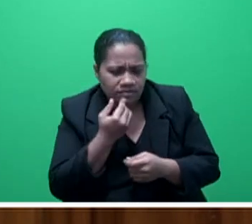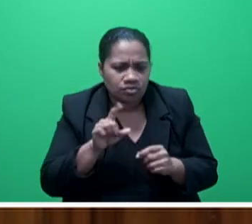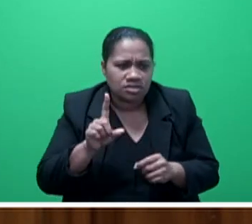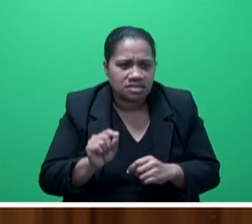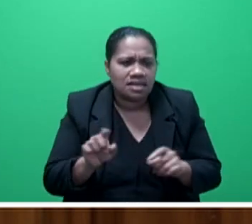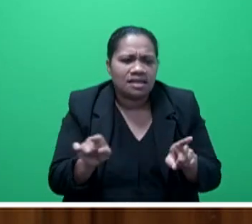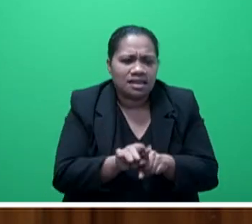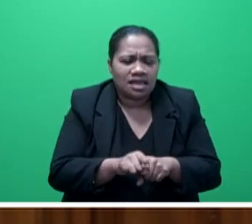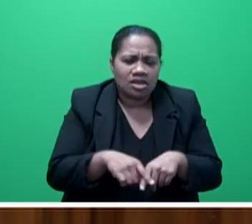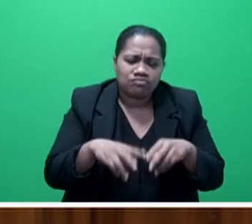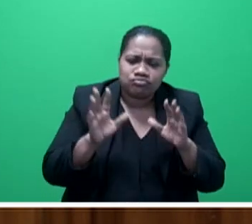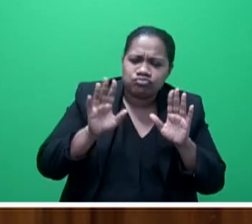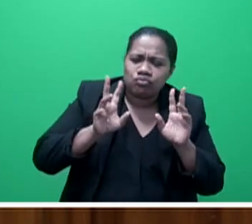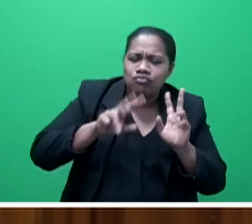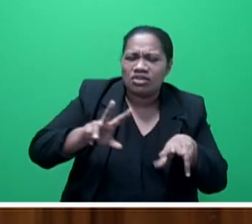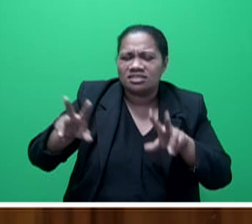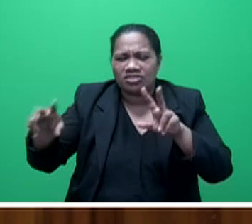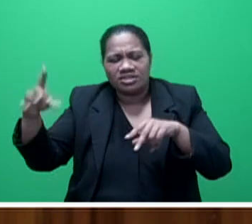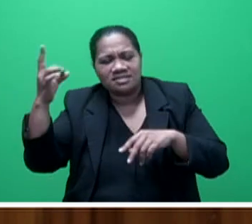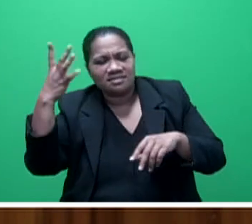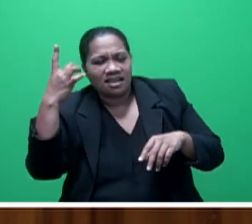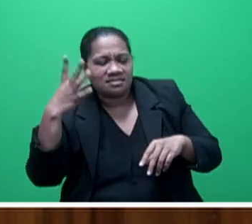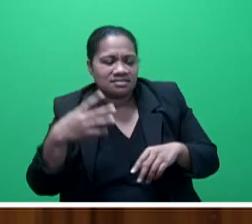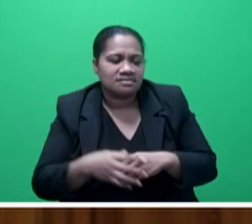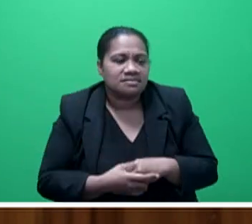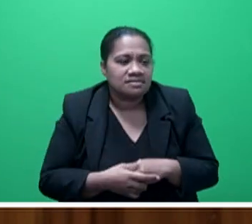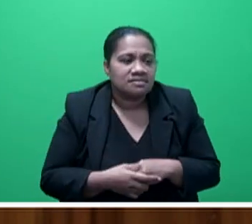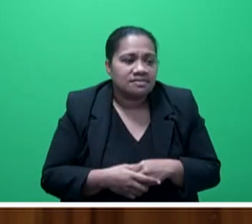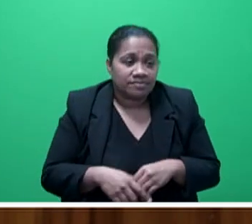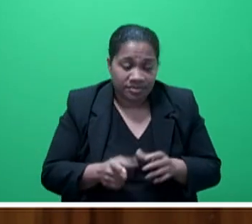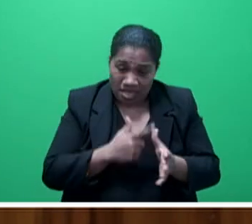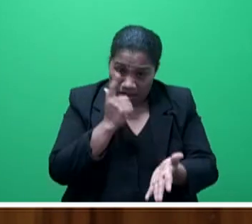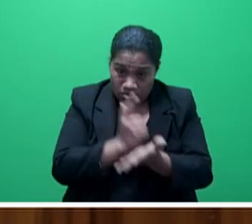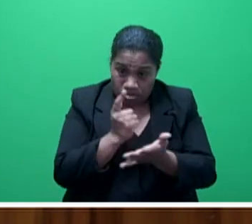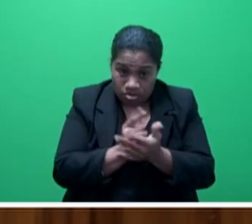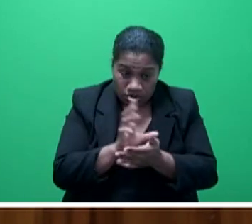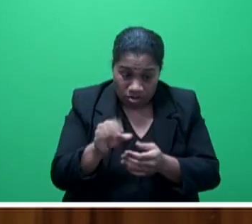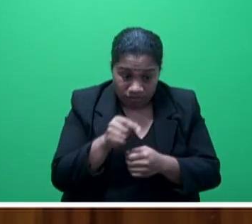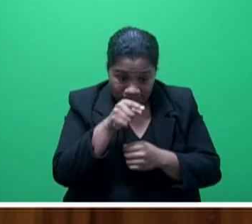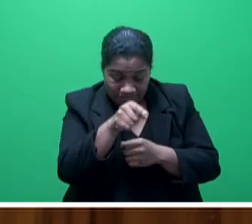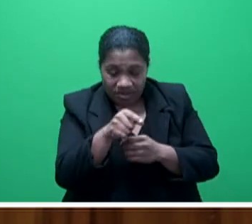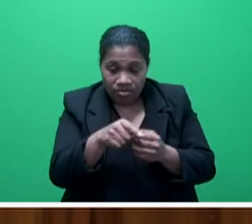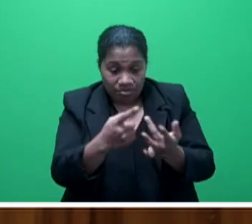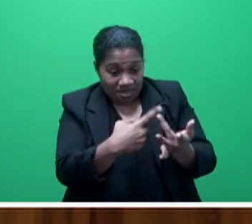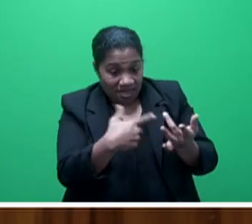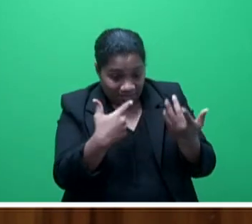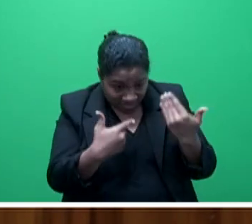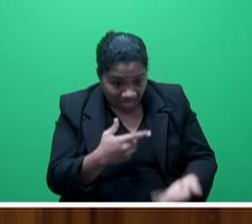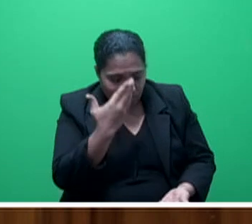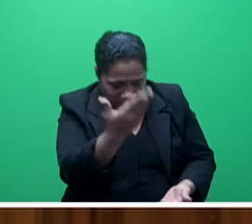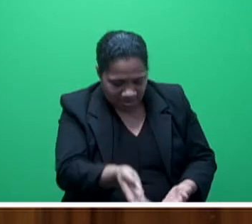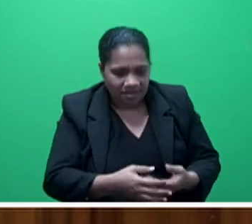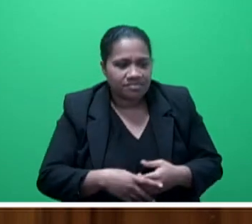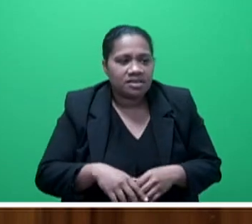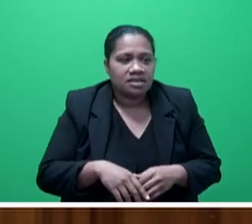stars, doomed forever to the blackest darkness." End quote. A lot of the rhetoric from the other side is precisely that. Doomed forever to